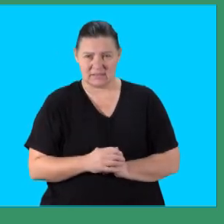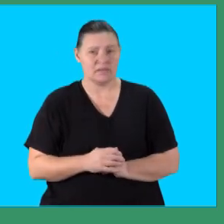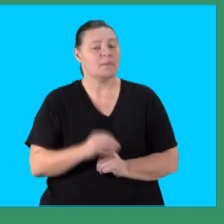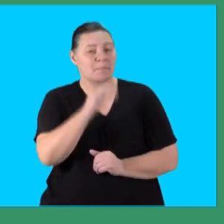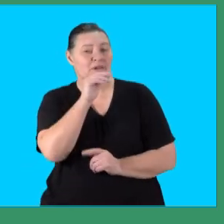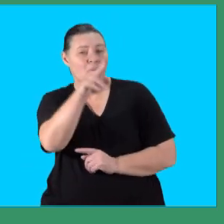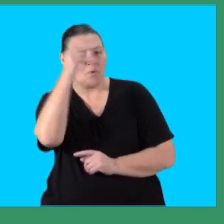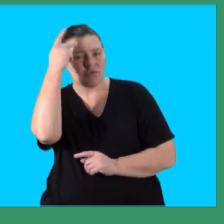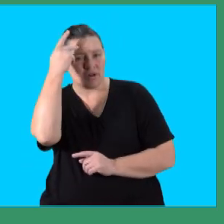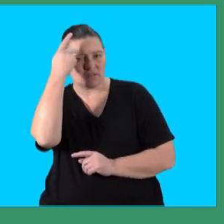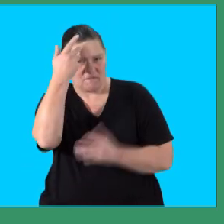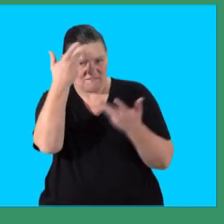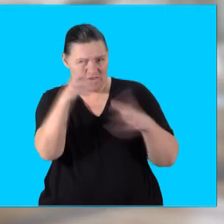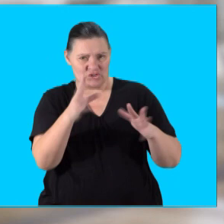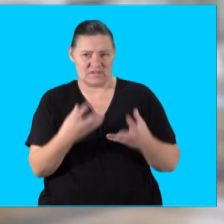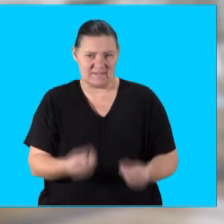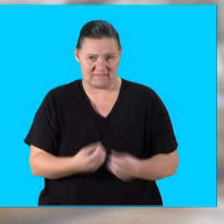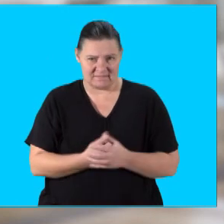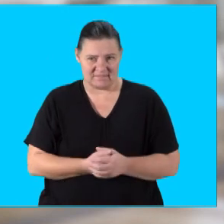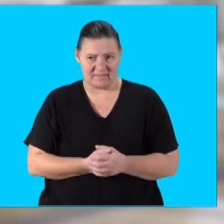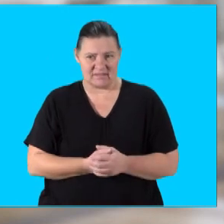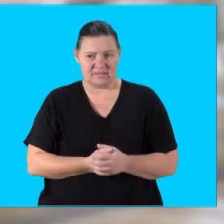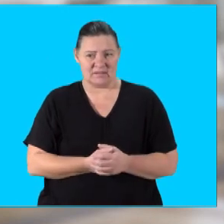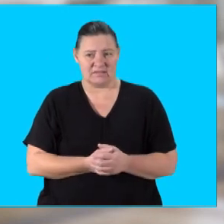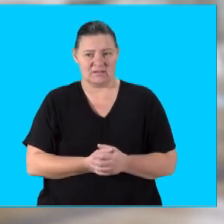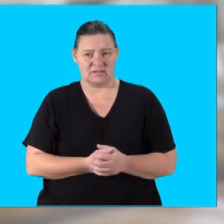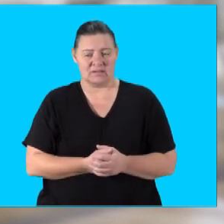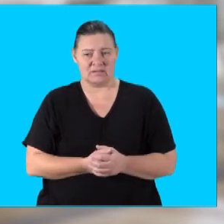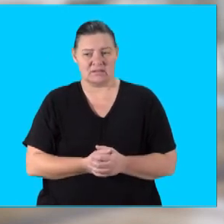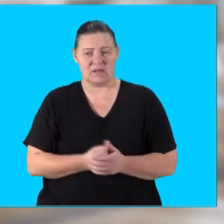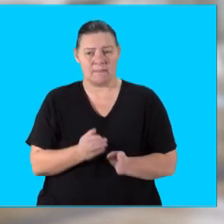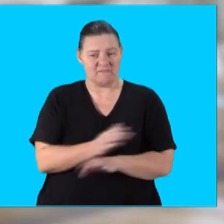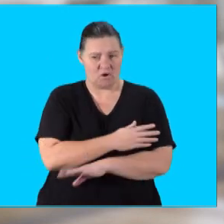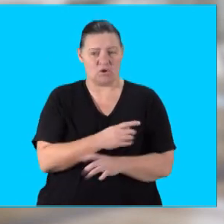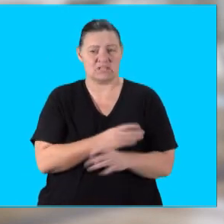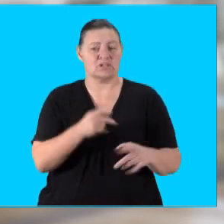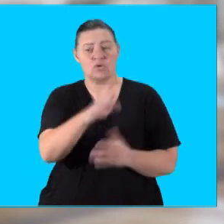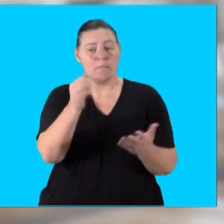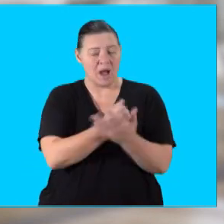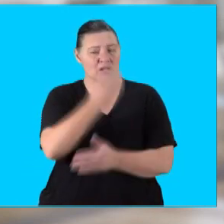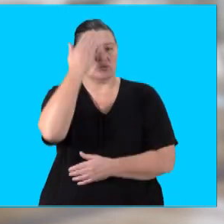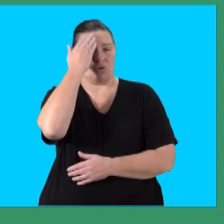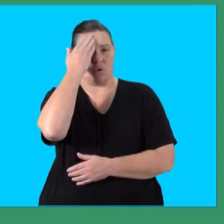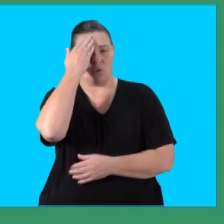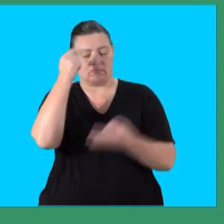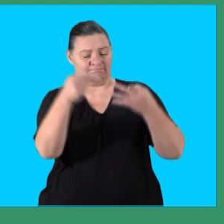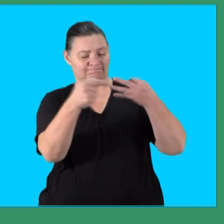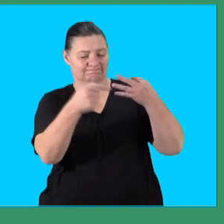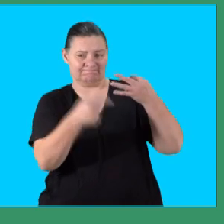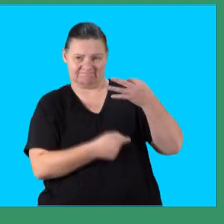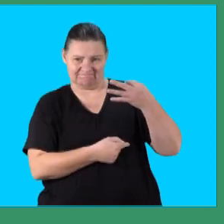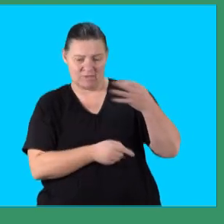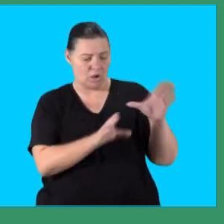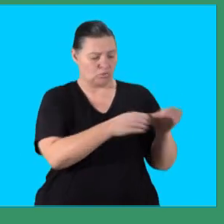Pre-knowledge has to do with the knowledge that you already have before we even start the lesson. You must know the three business